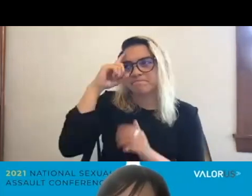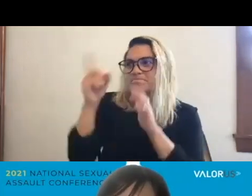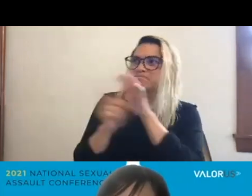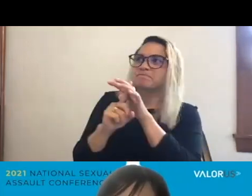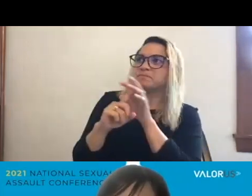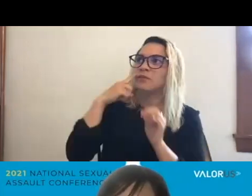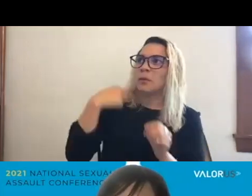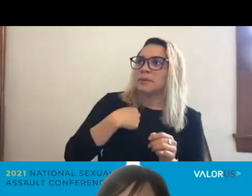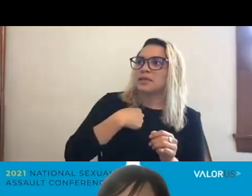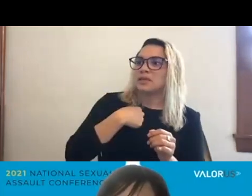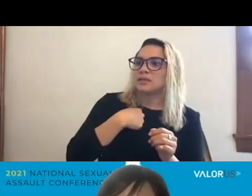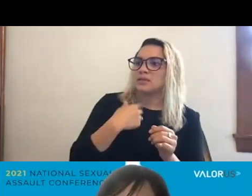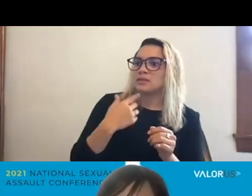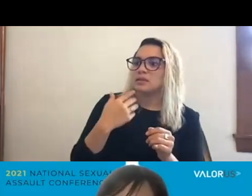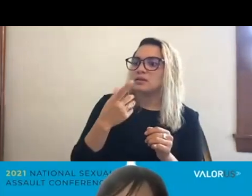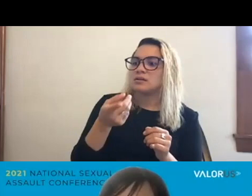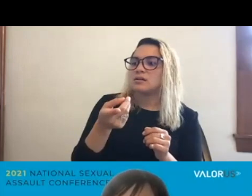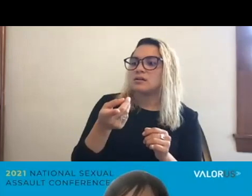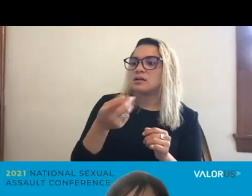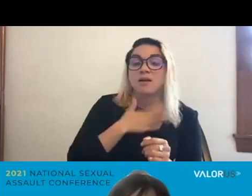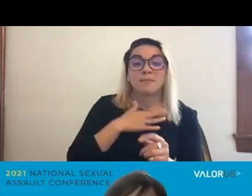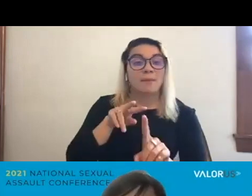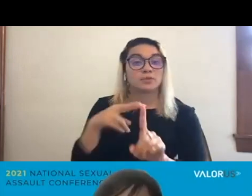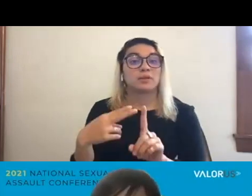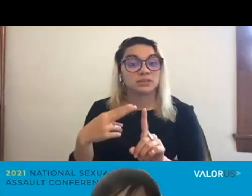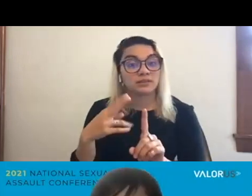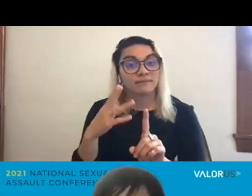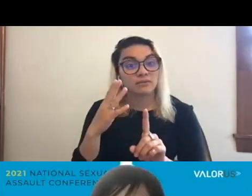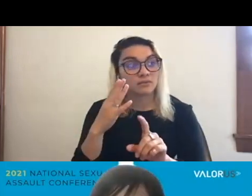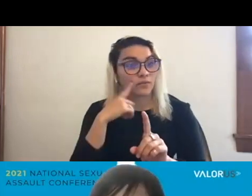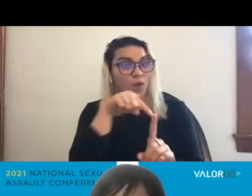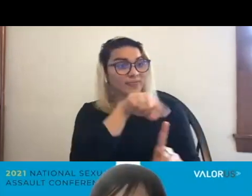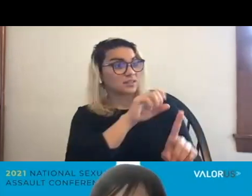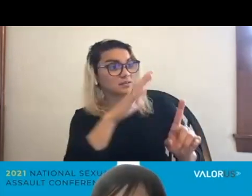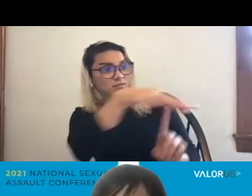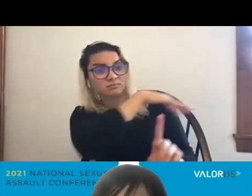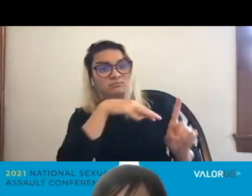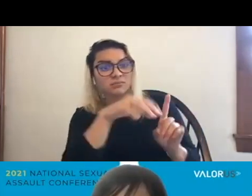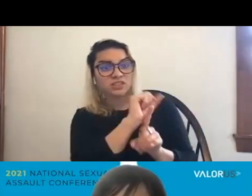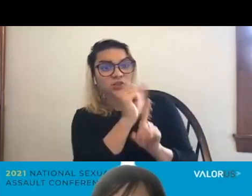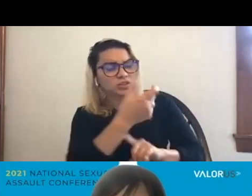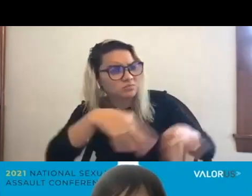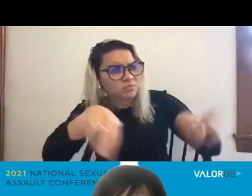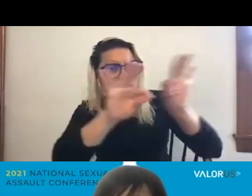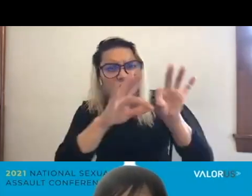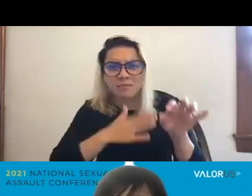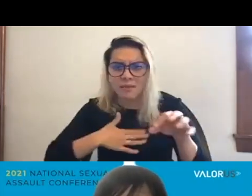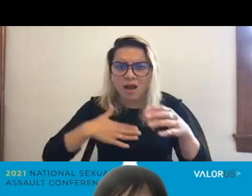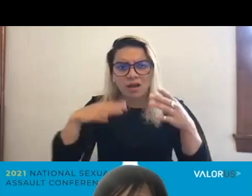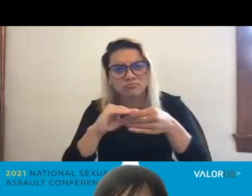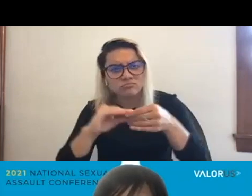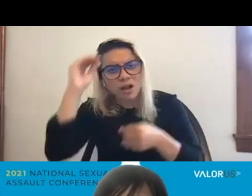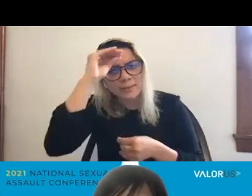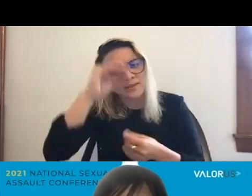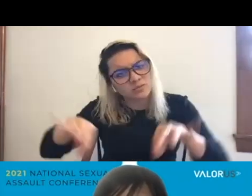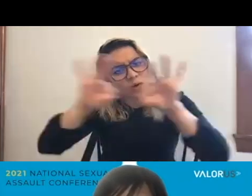I think that my perspective on this is important and it's relevant, and I think it affects more than just me. And I believe that if I say something,